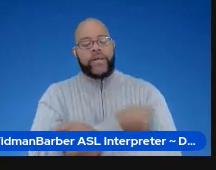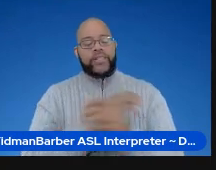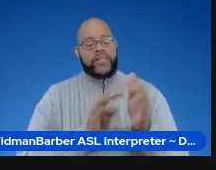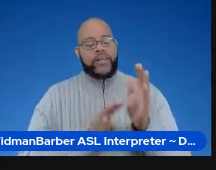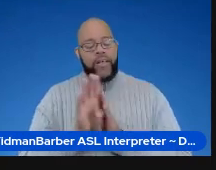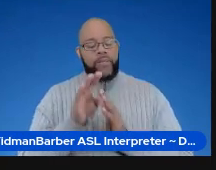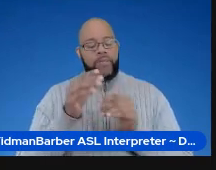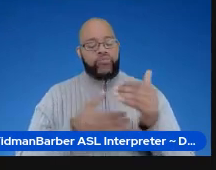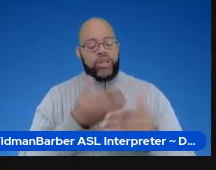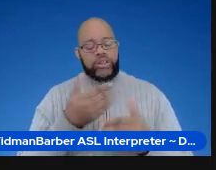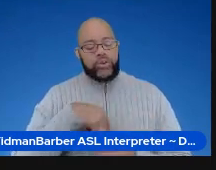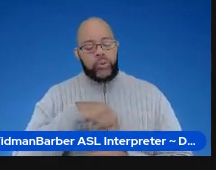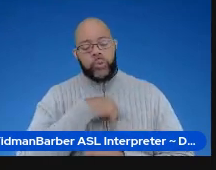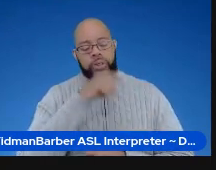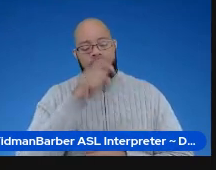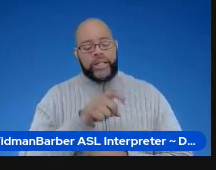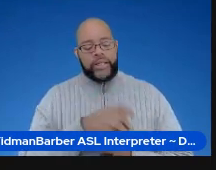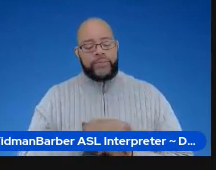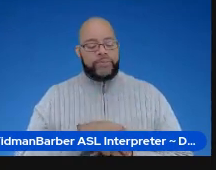process. We need to